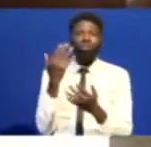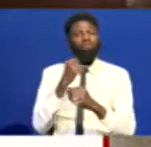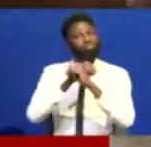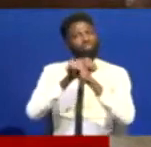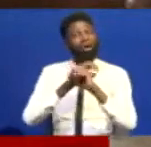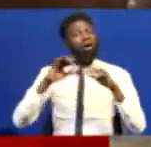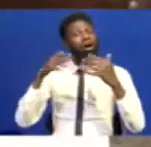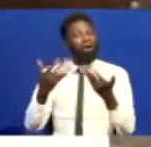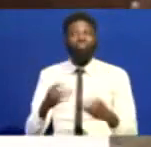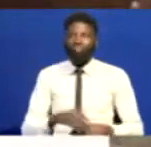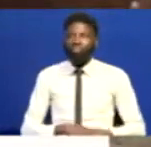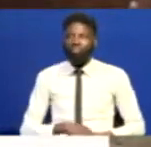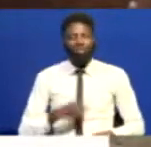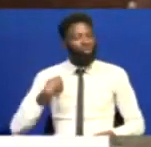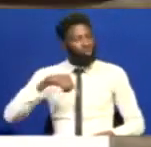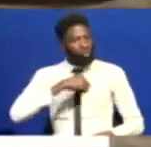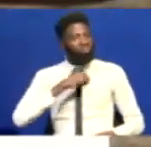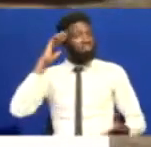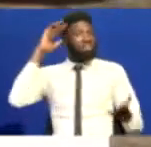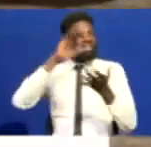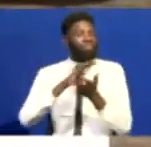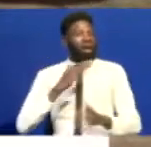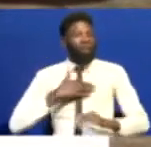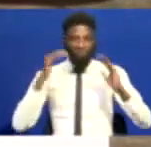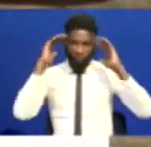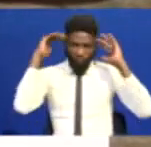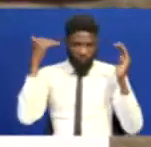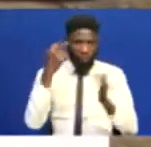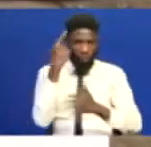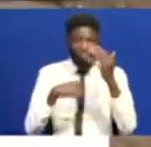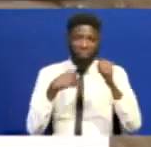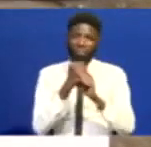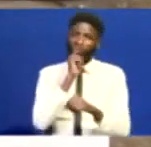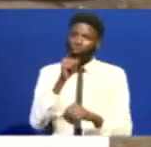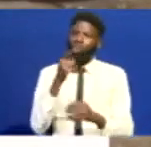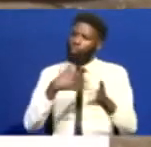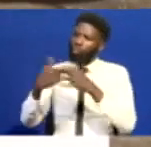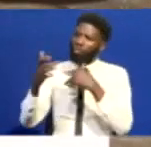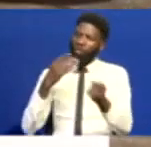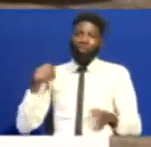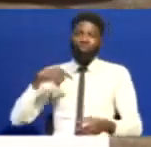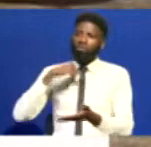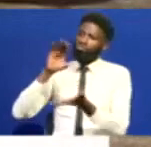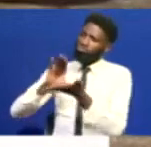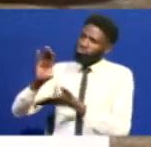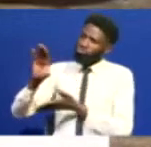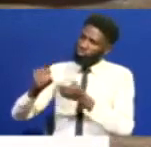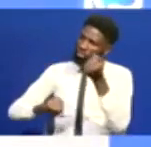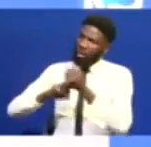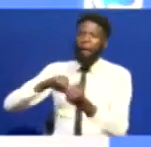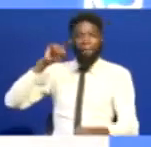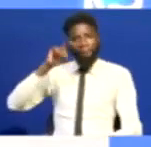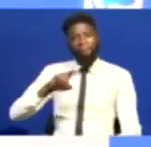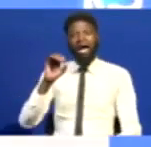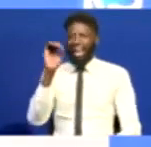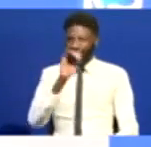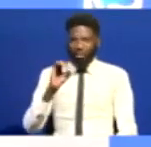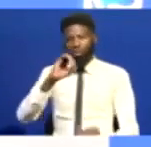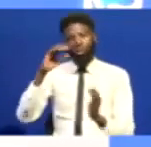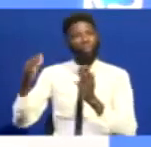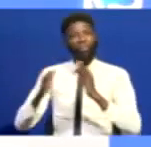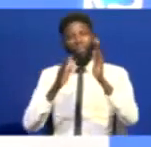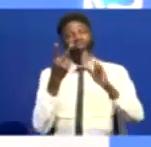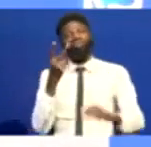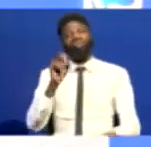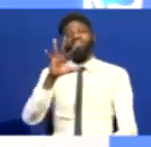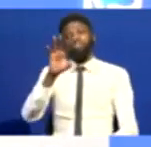that our commitment then is to ensure that whatever we finance, we want to become net zero, the contribution to 2050 by the bank. So